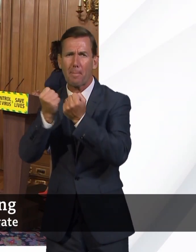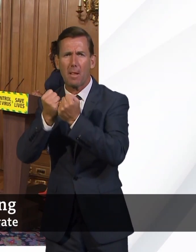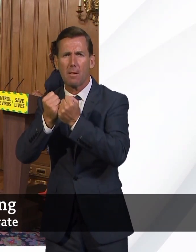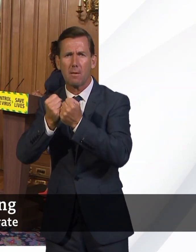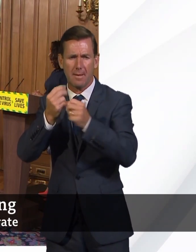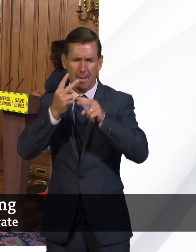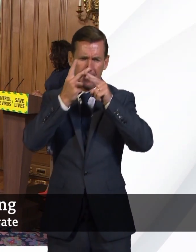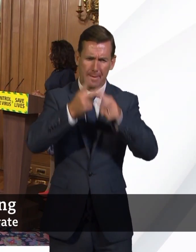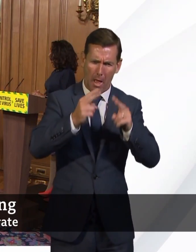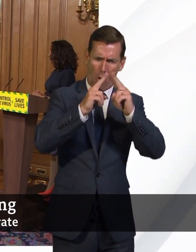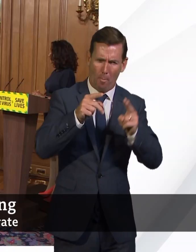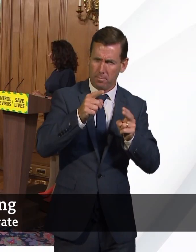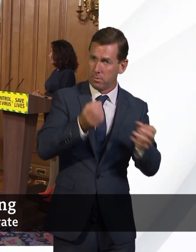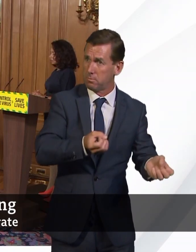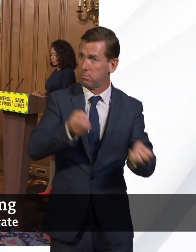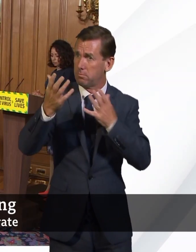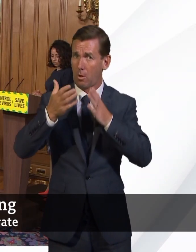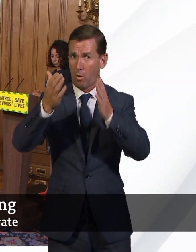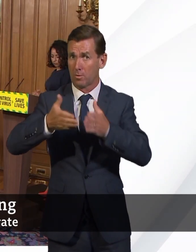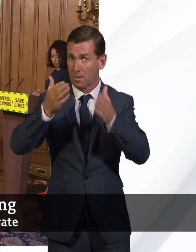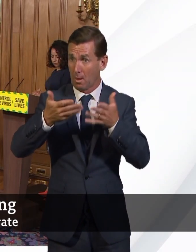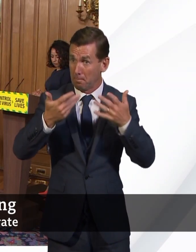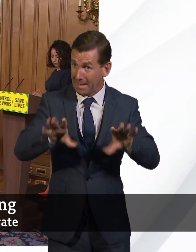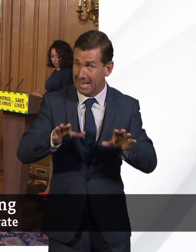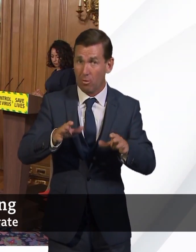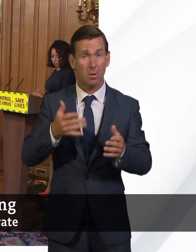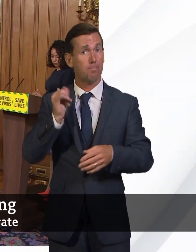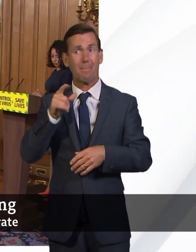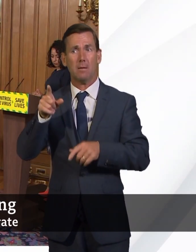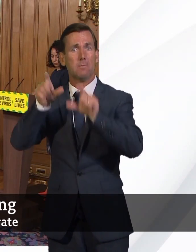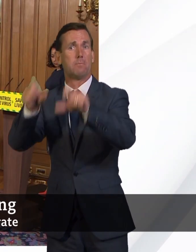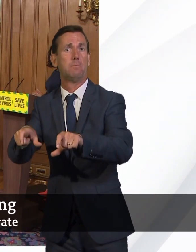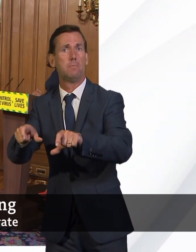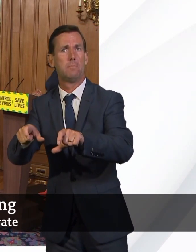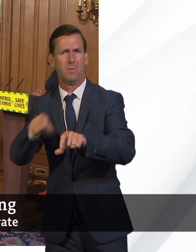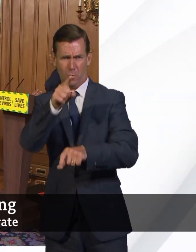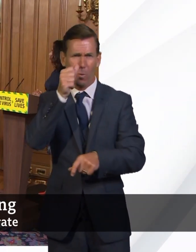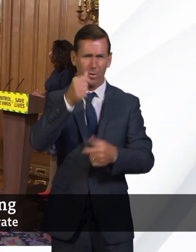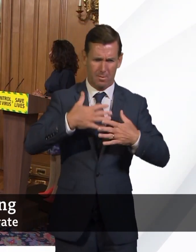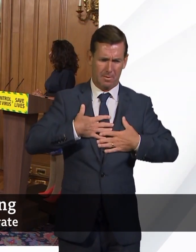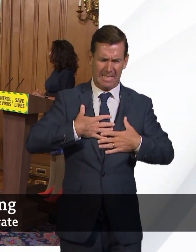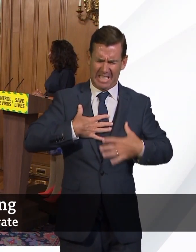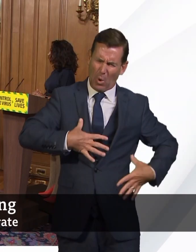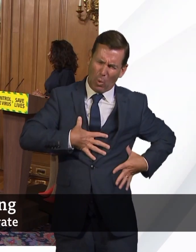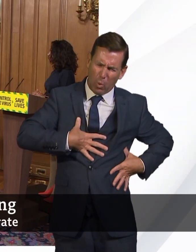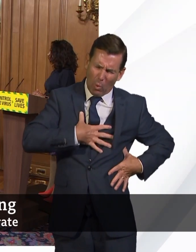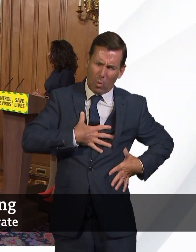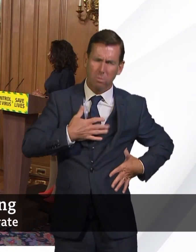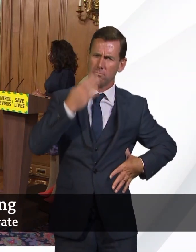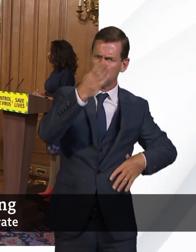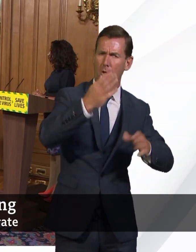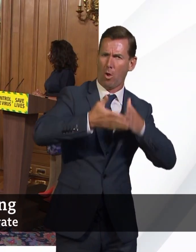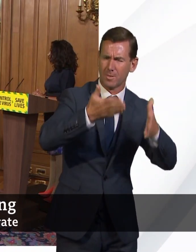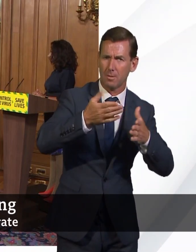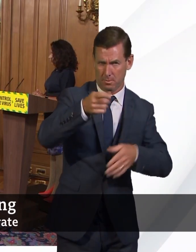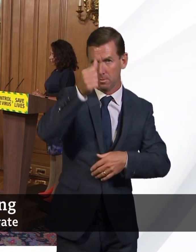been using hospital services, for example, along with how the rest of the population have. Some of those, that usage has dropped, and